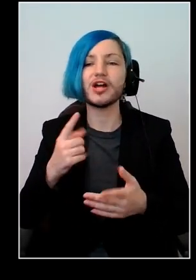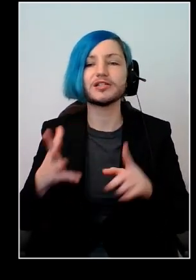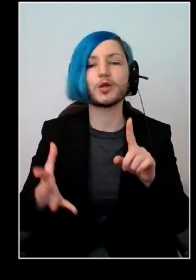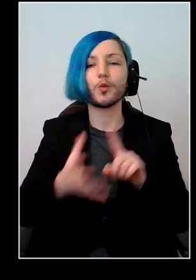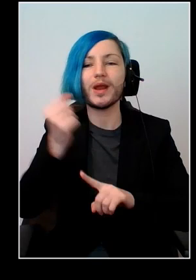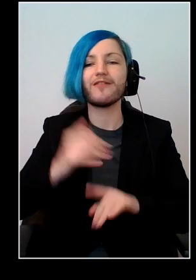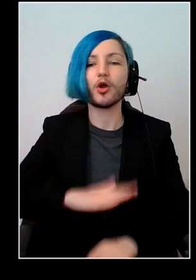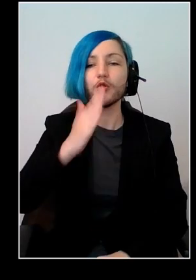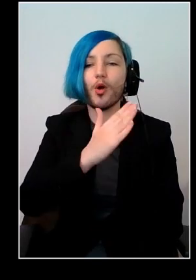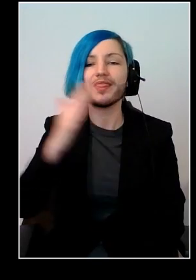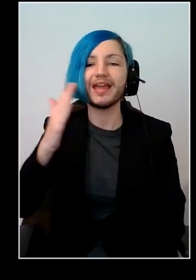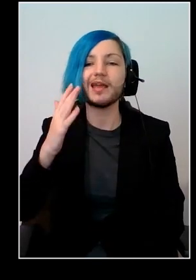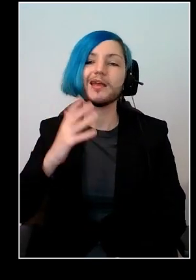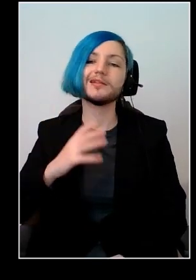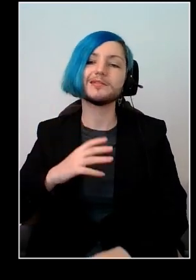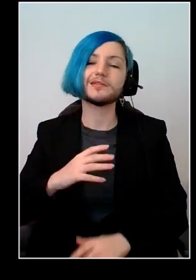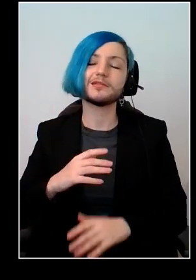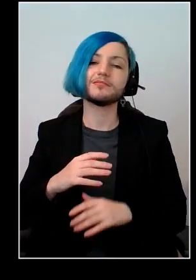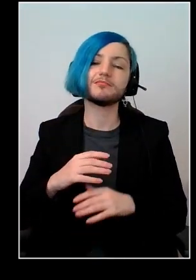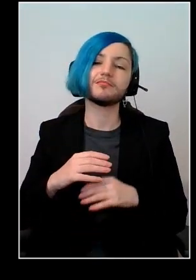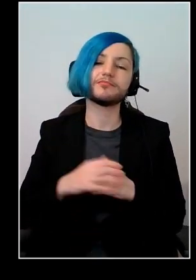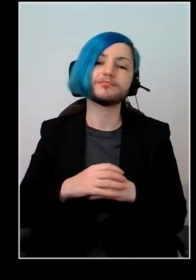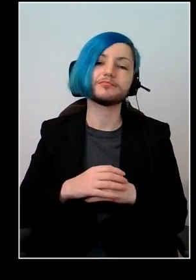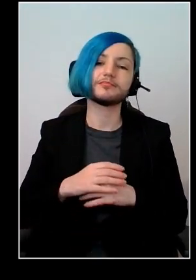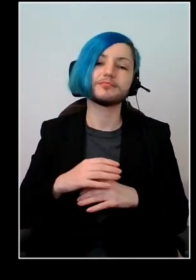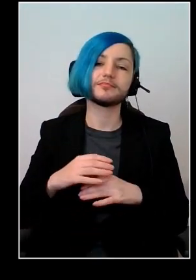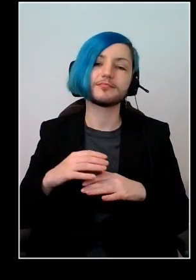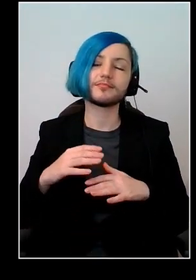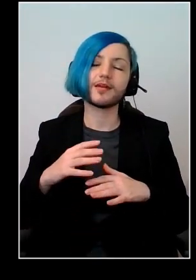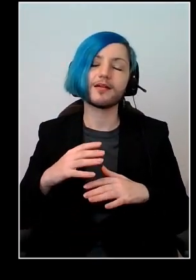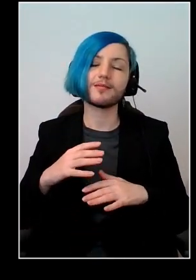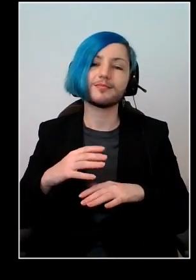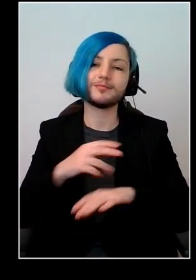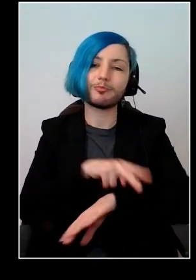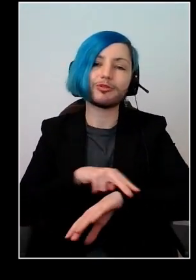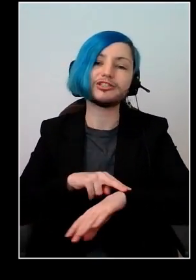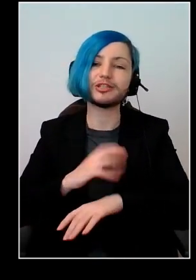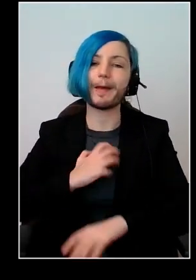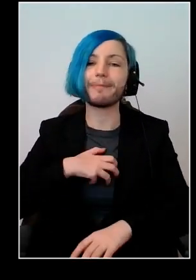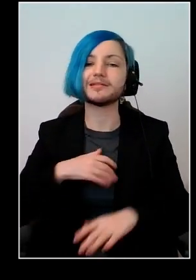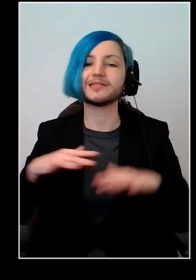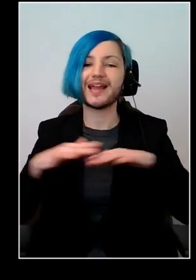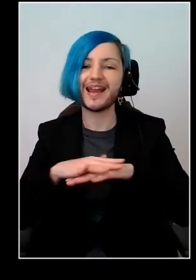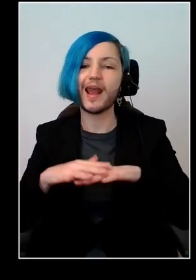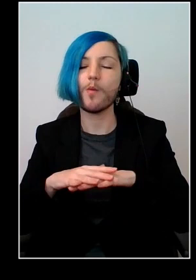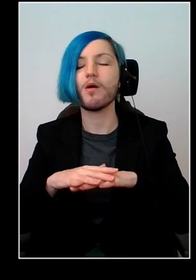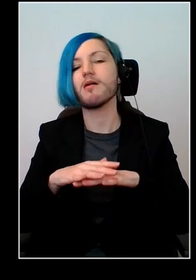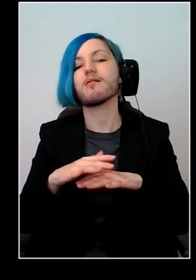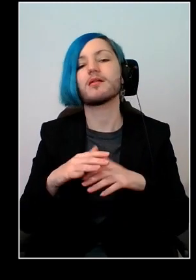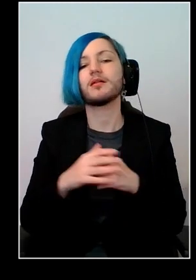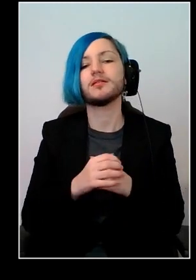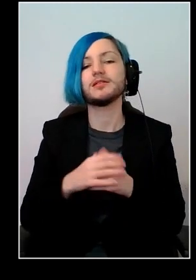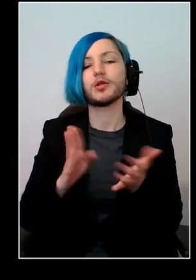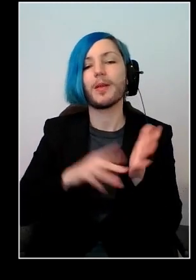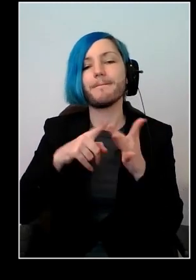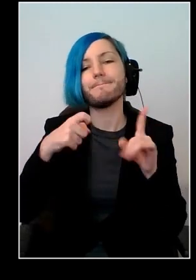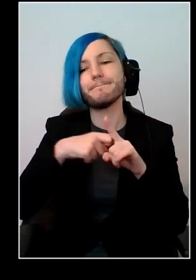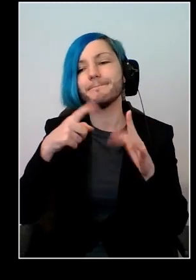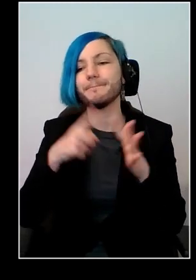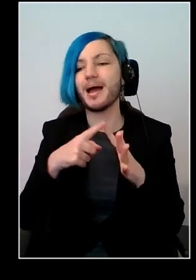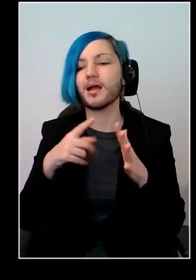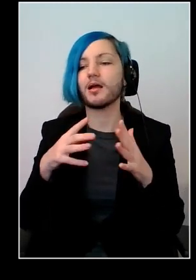East Apprenticeship Ambassador Network, the Mike Wade Award, to the best young